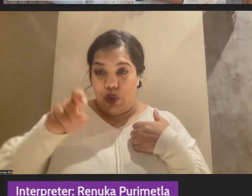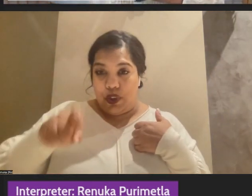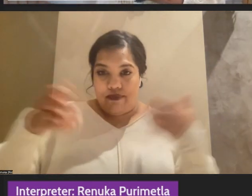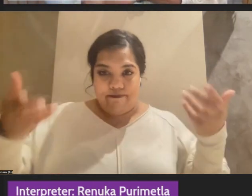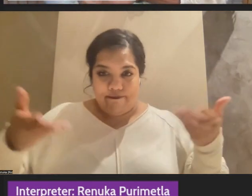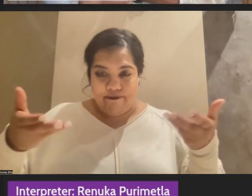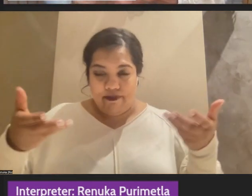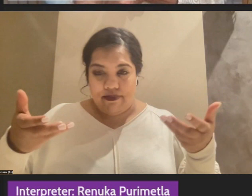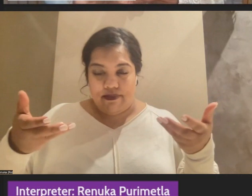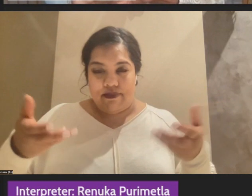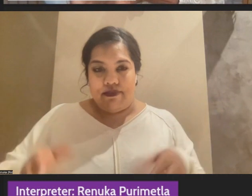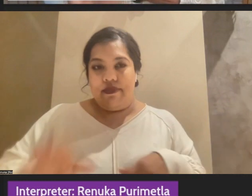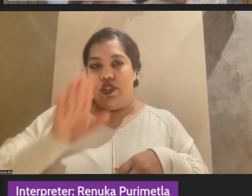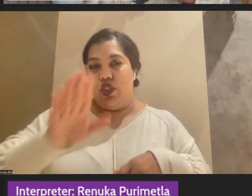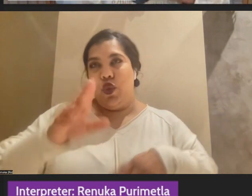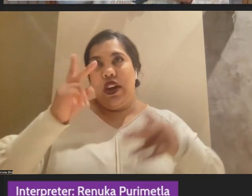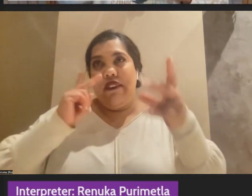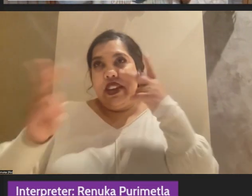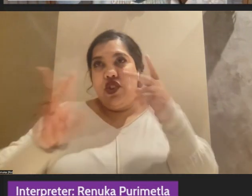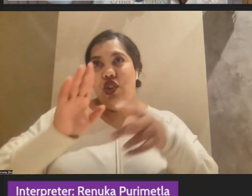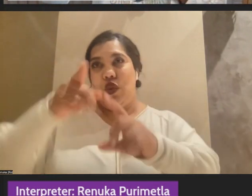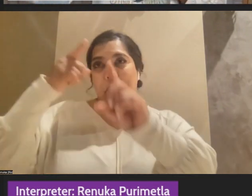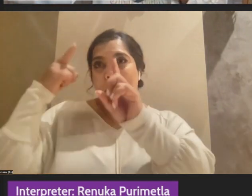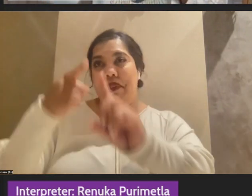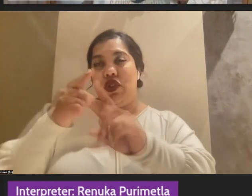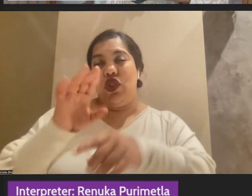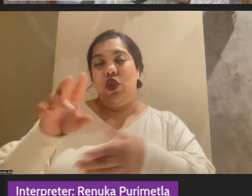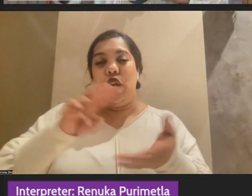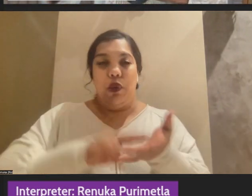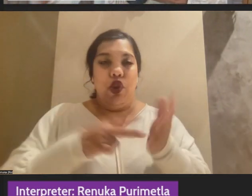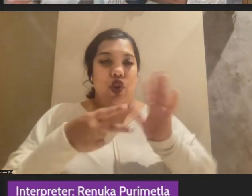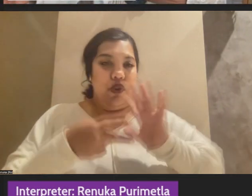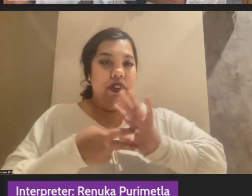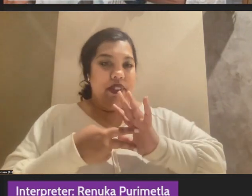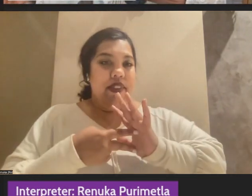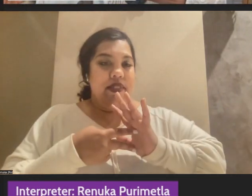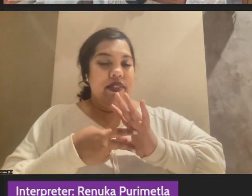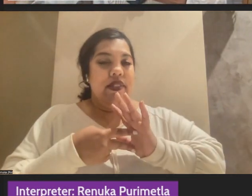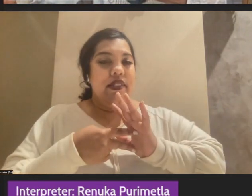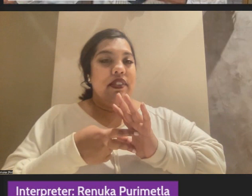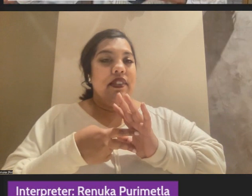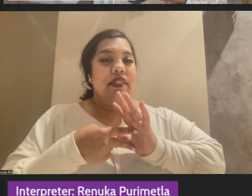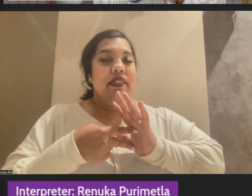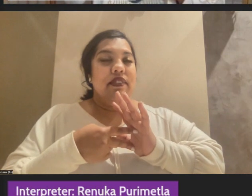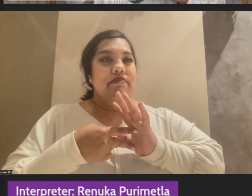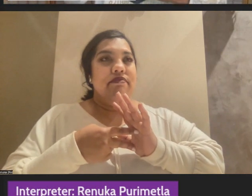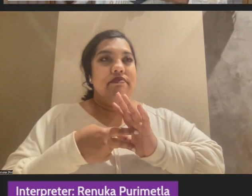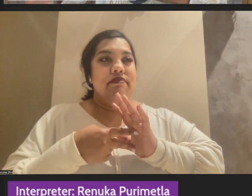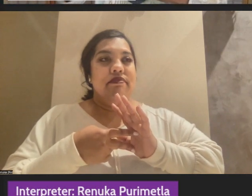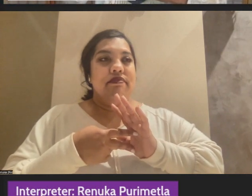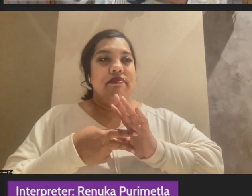life, your vision, your mission, your purpose, and the manifestation of it to become inevitable? What do